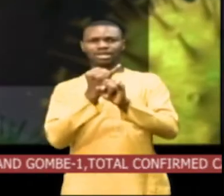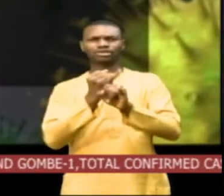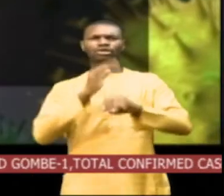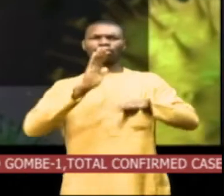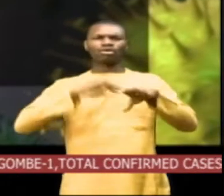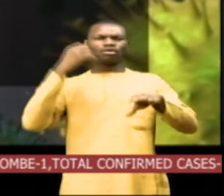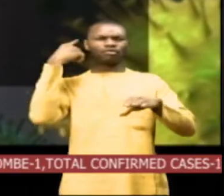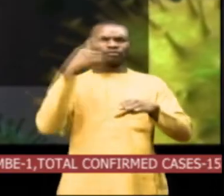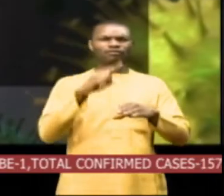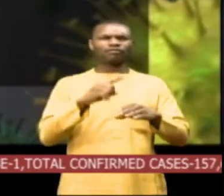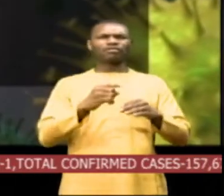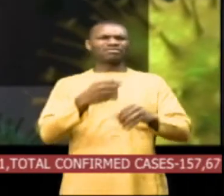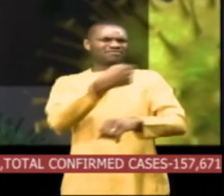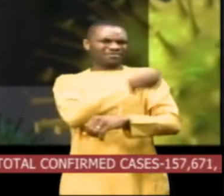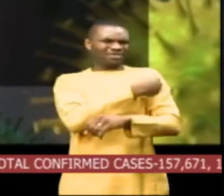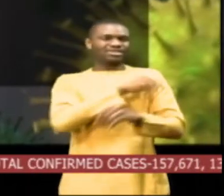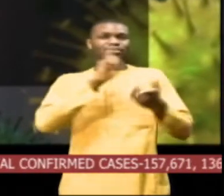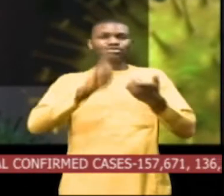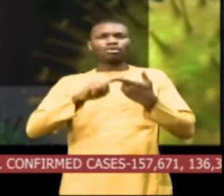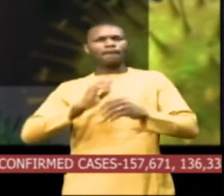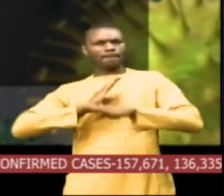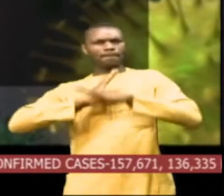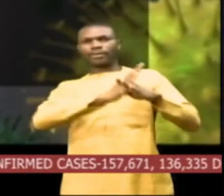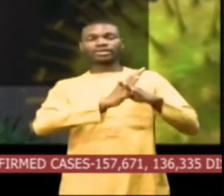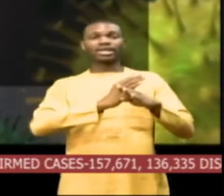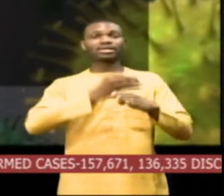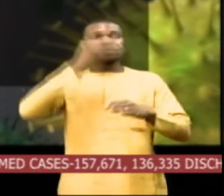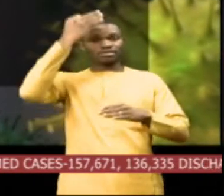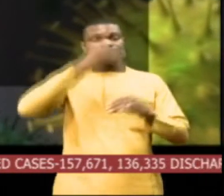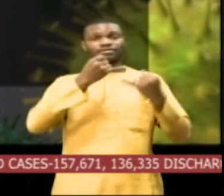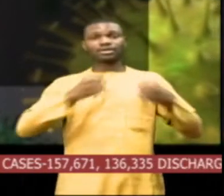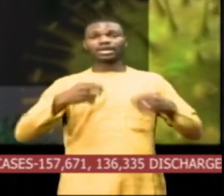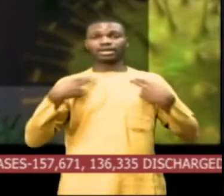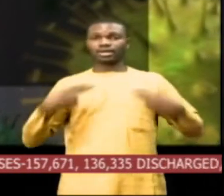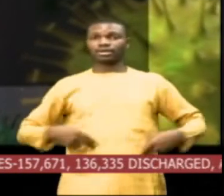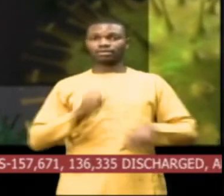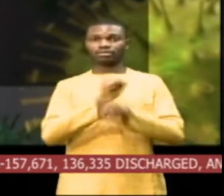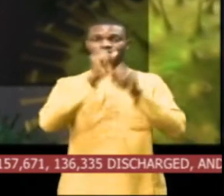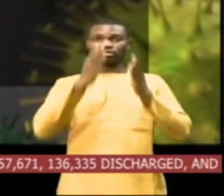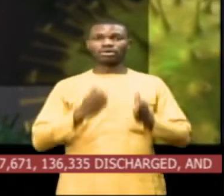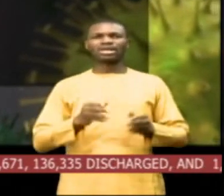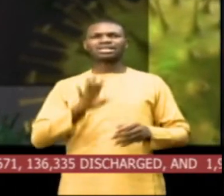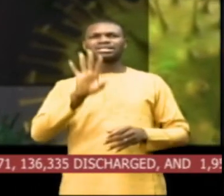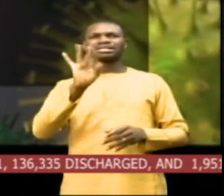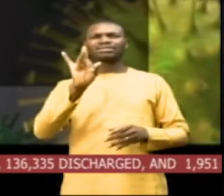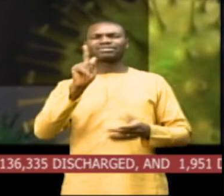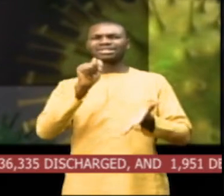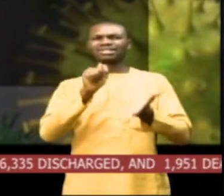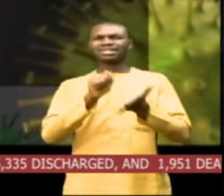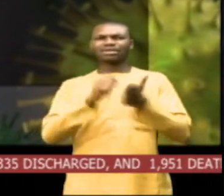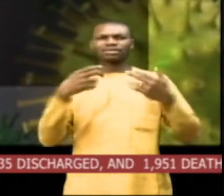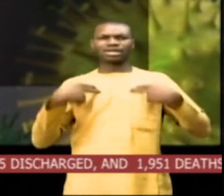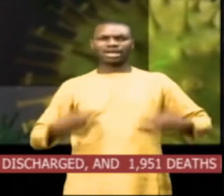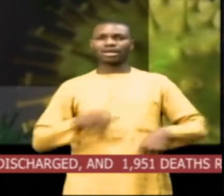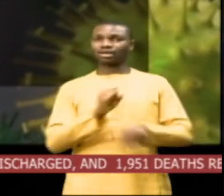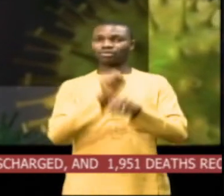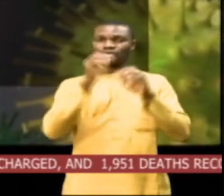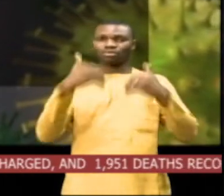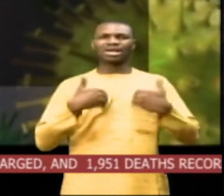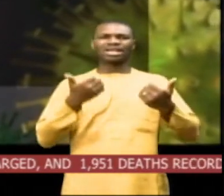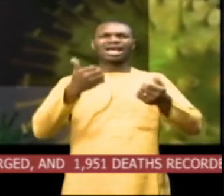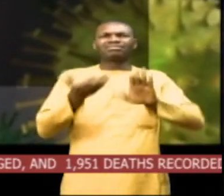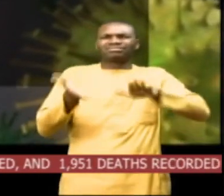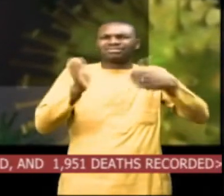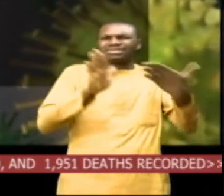Frontline health workers, saying at least 17,000 health workers have died worldwide from COVID-19 over